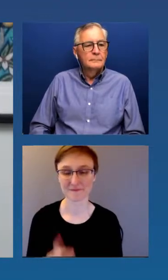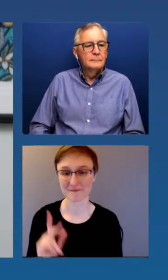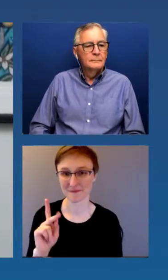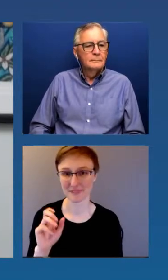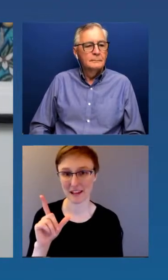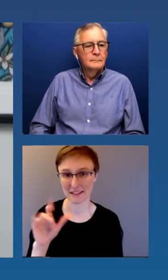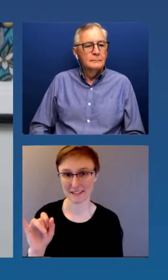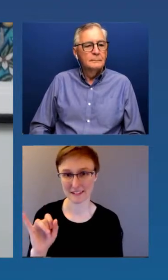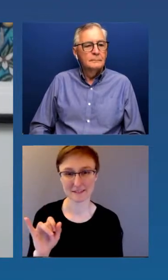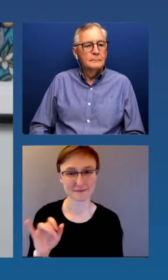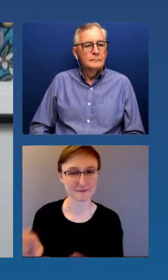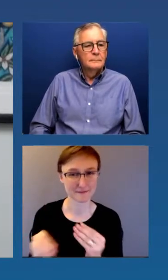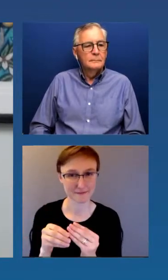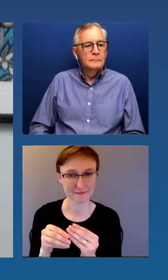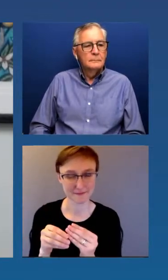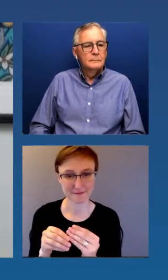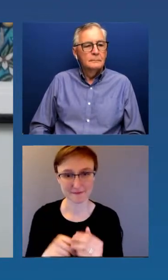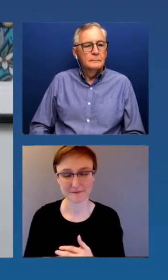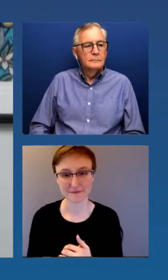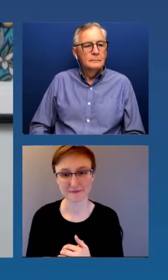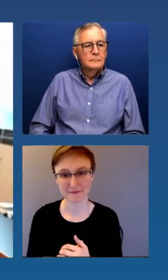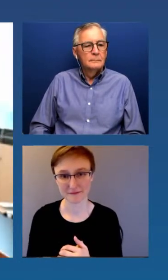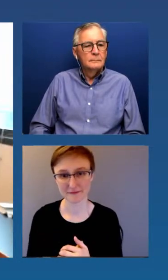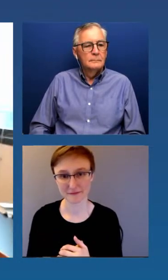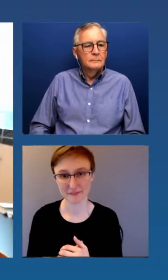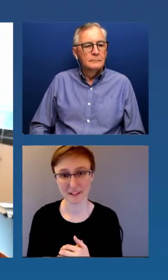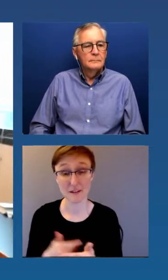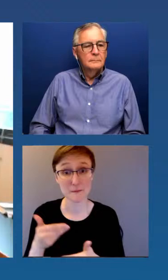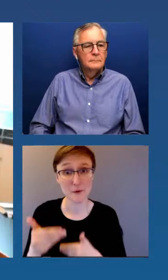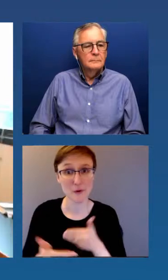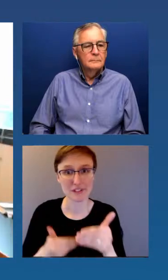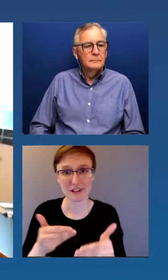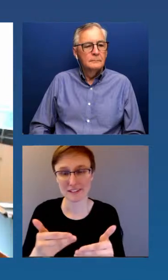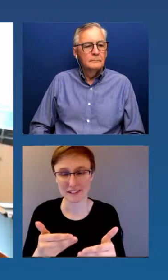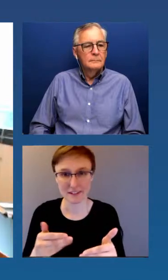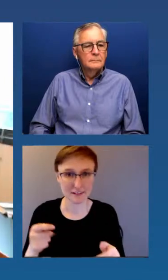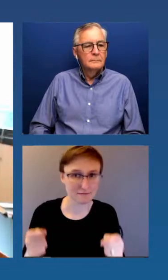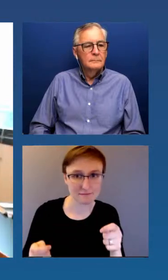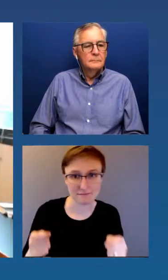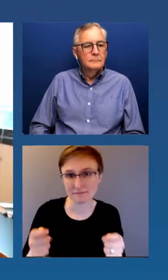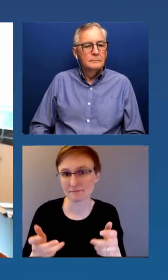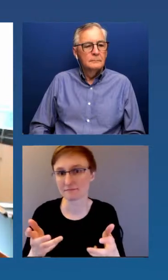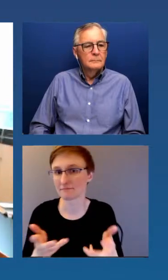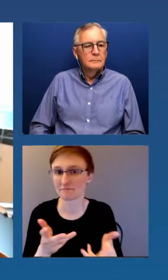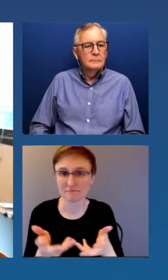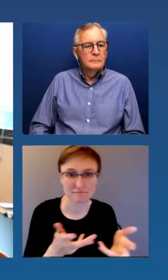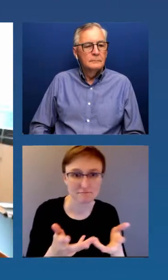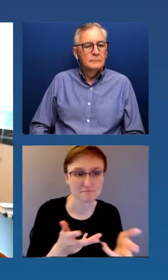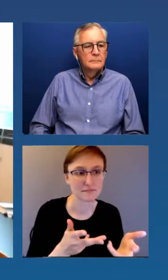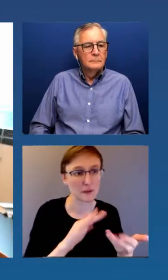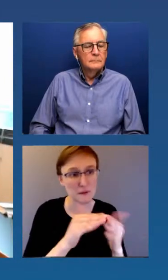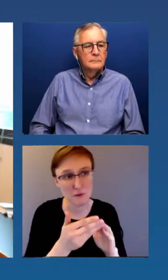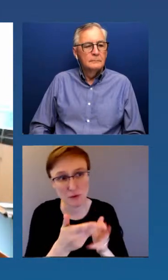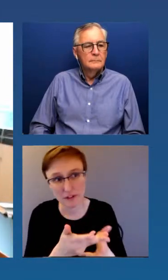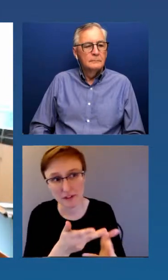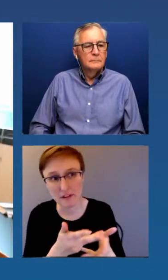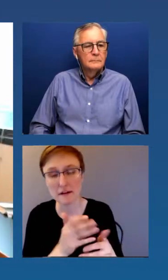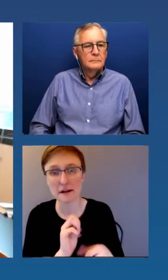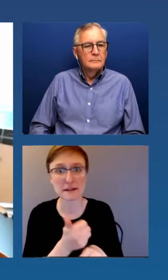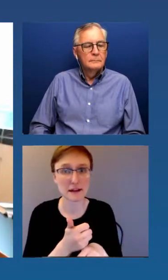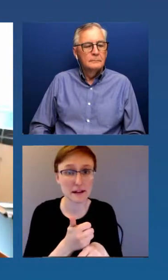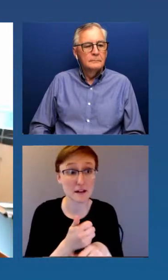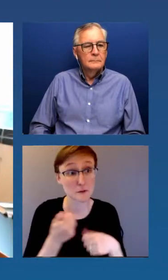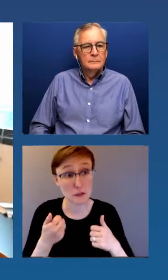that, this was a bit of an iterative process, again, of working with the community, putting interventions in place, trying